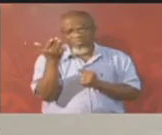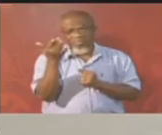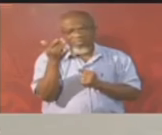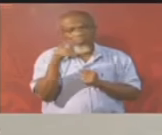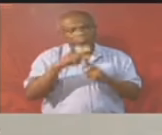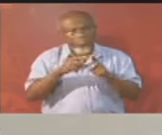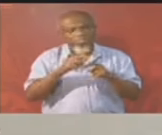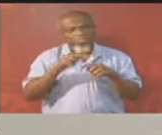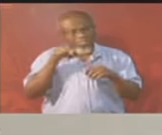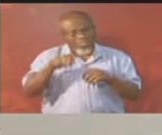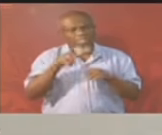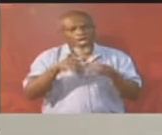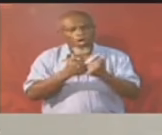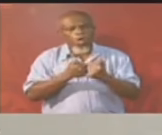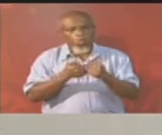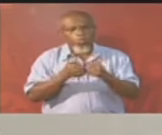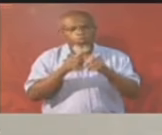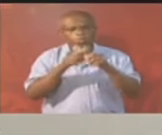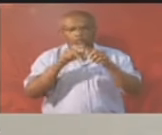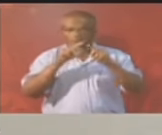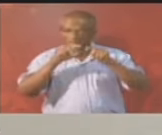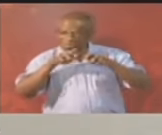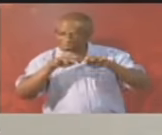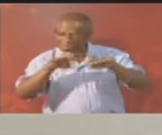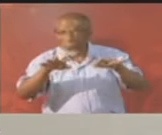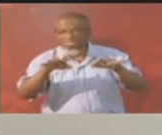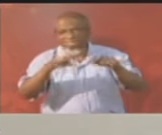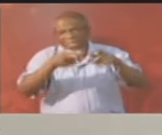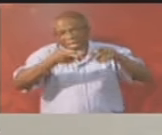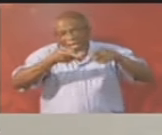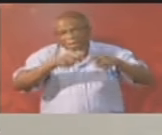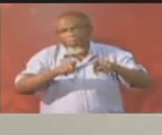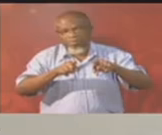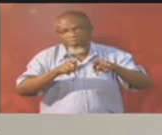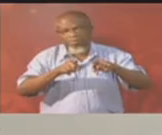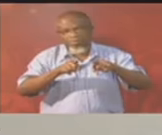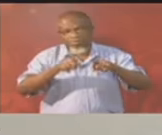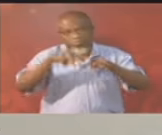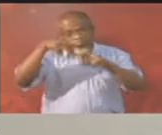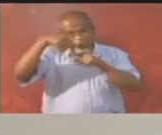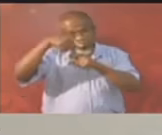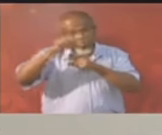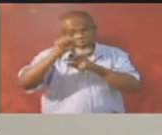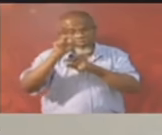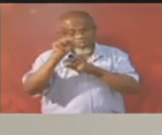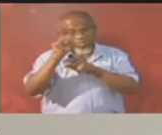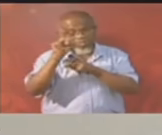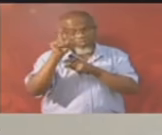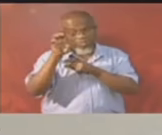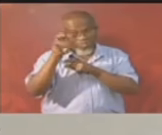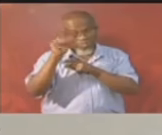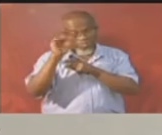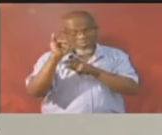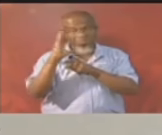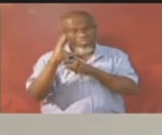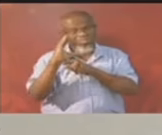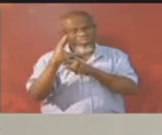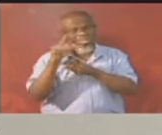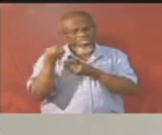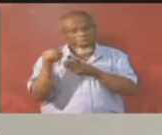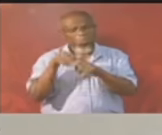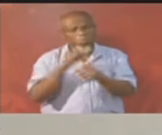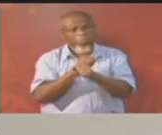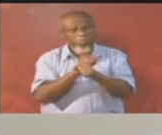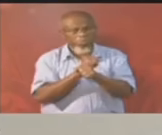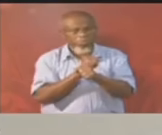epidemics work, and the response to the epidemic, or response by the epidemic to the implementation of